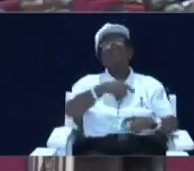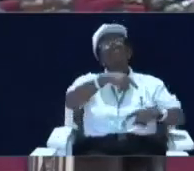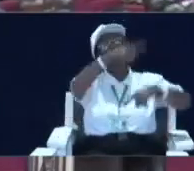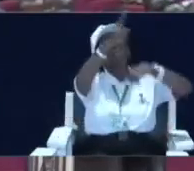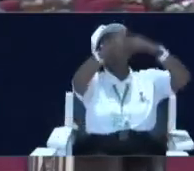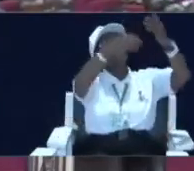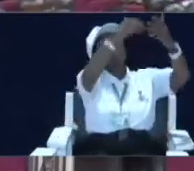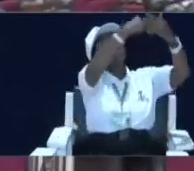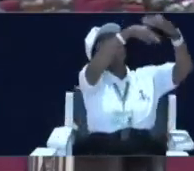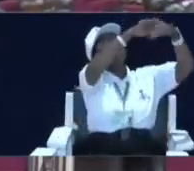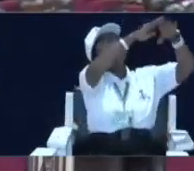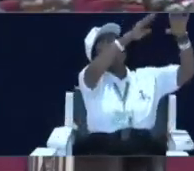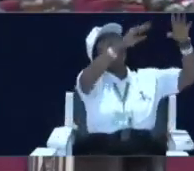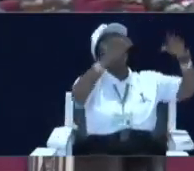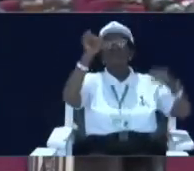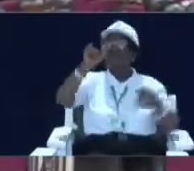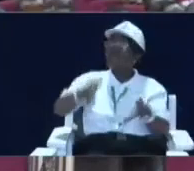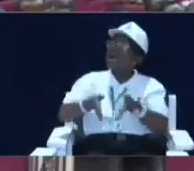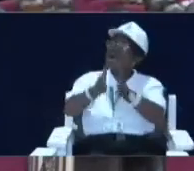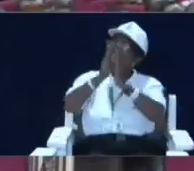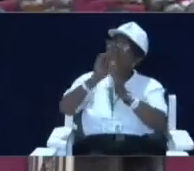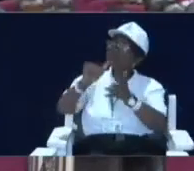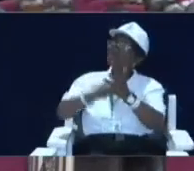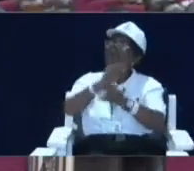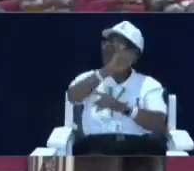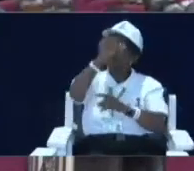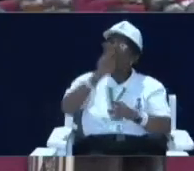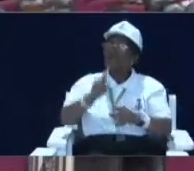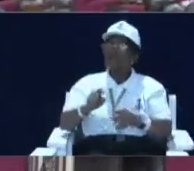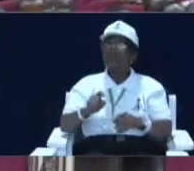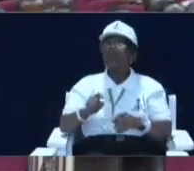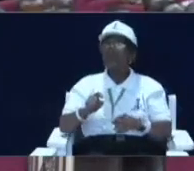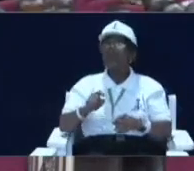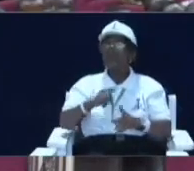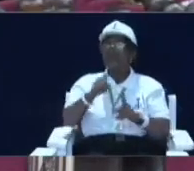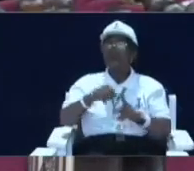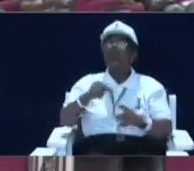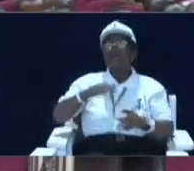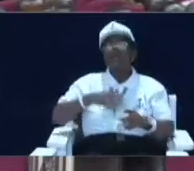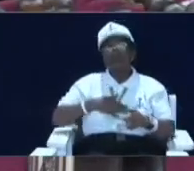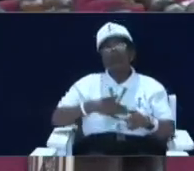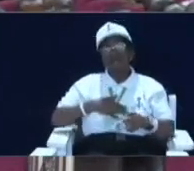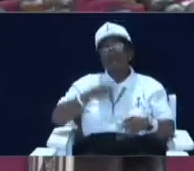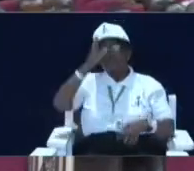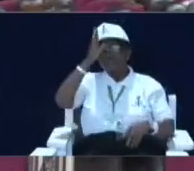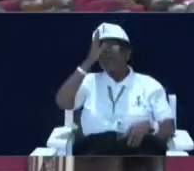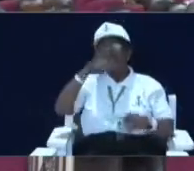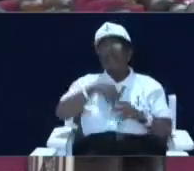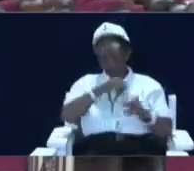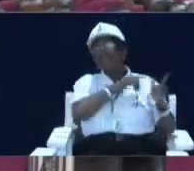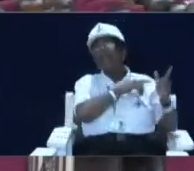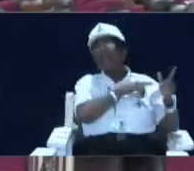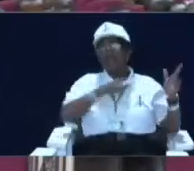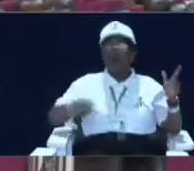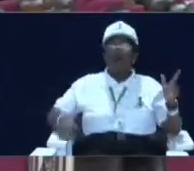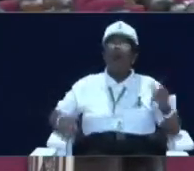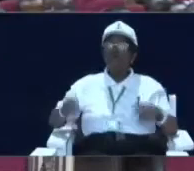They were asking those questions when my father in the Lord was alive.